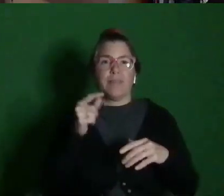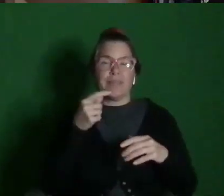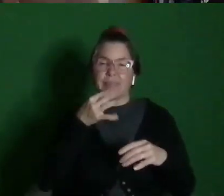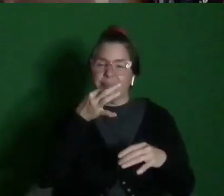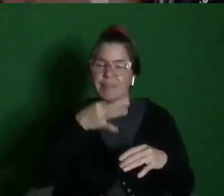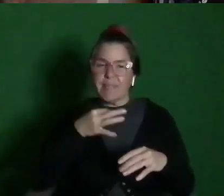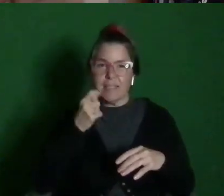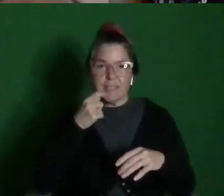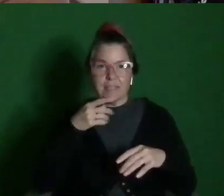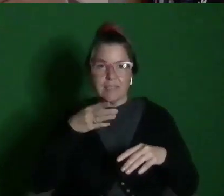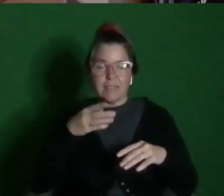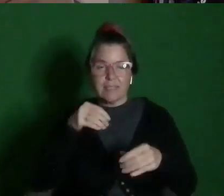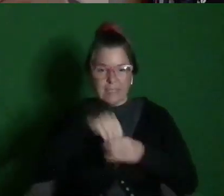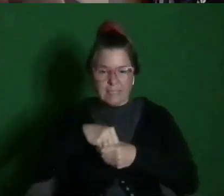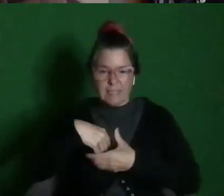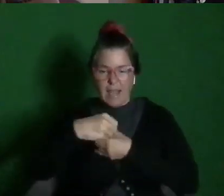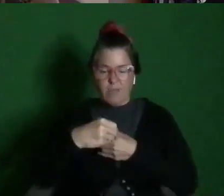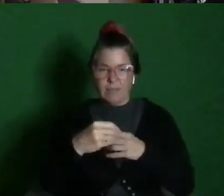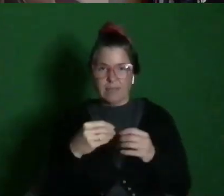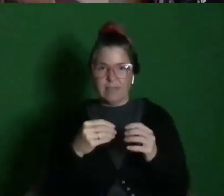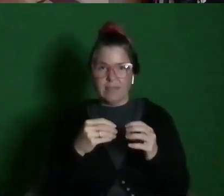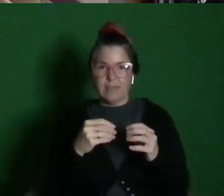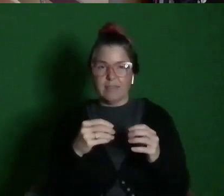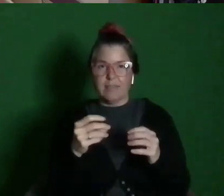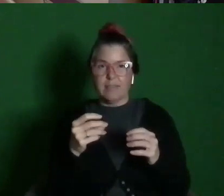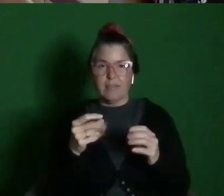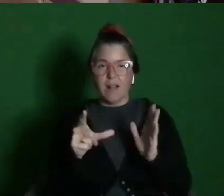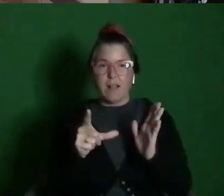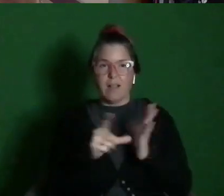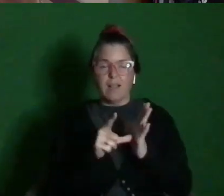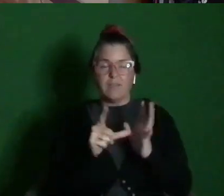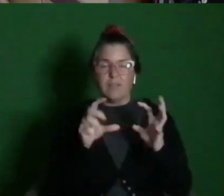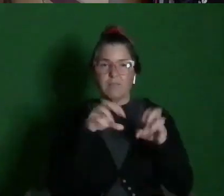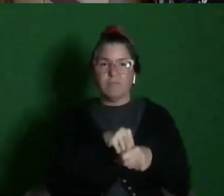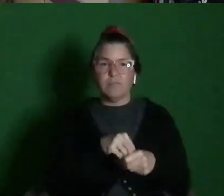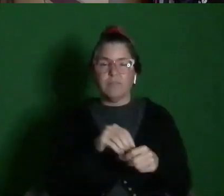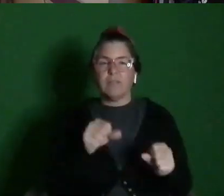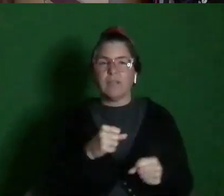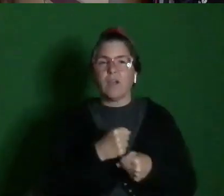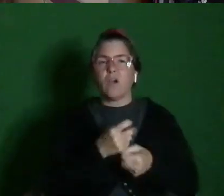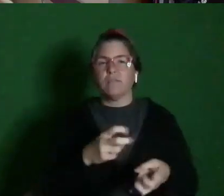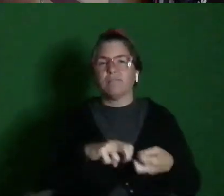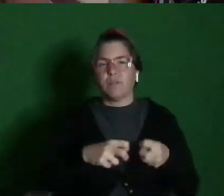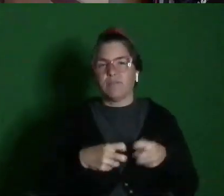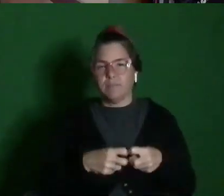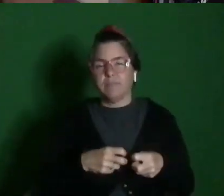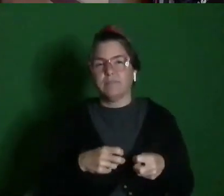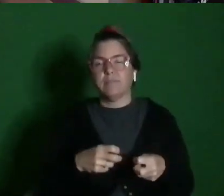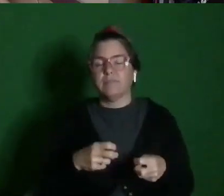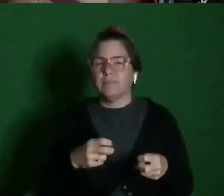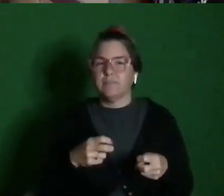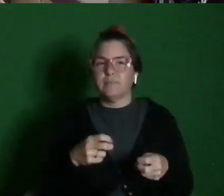tissue from both the inside and the outside, suddenly it's really concentrated in there, and then it can cause problems in much, much